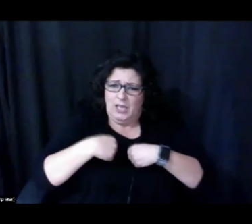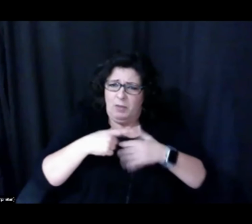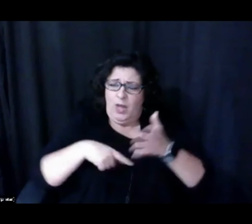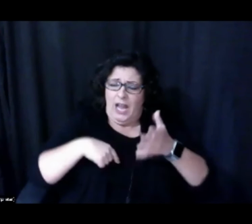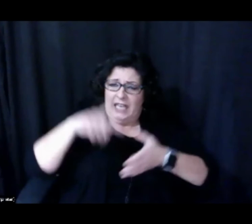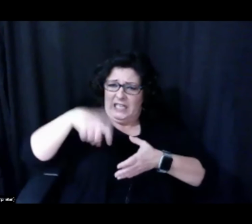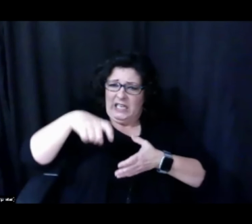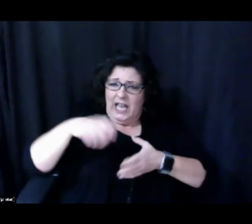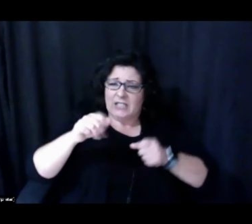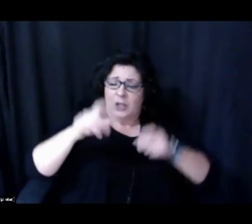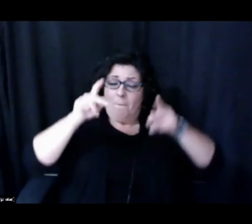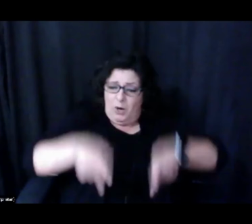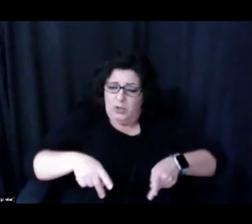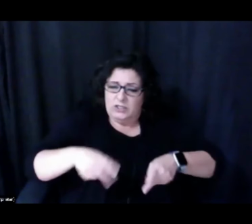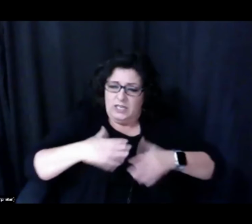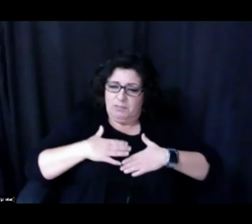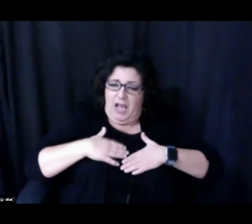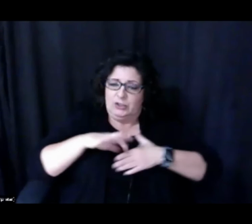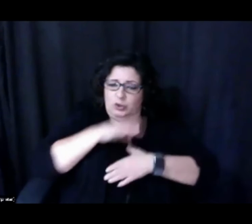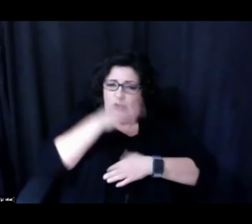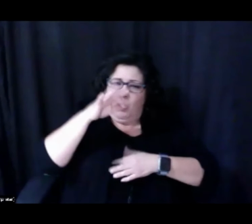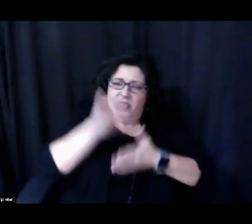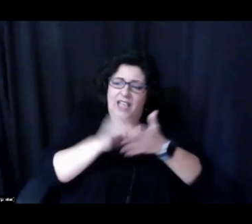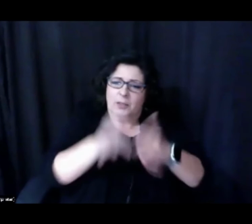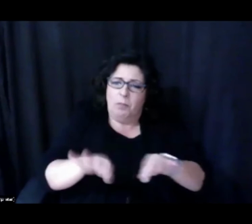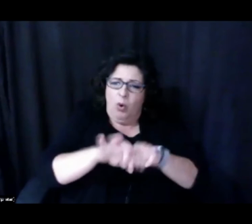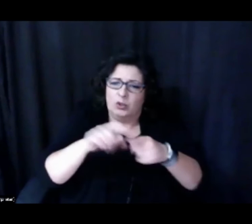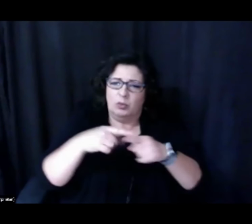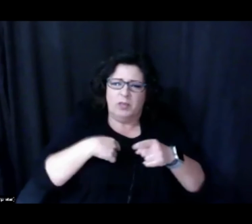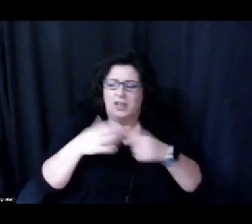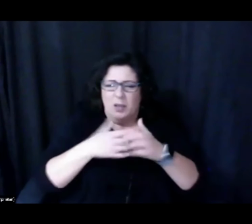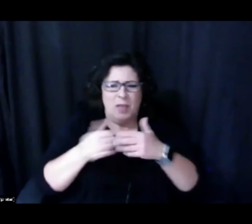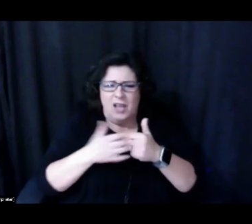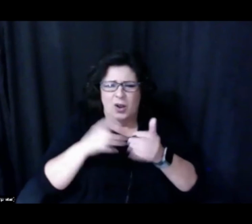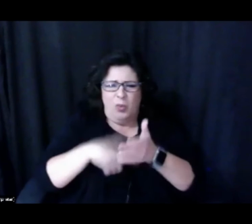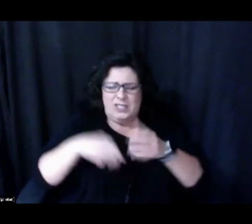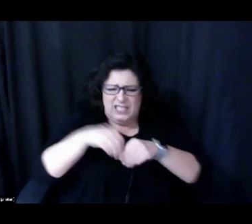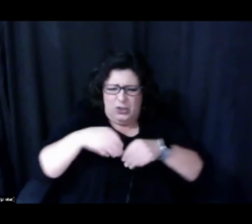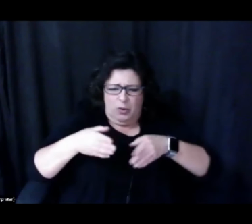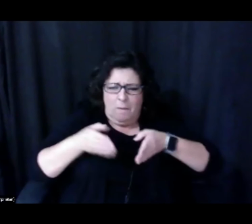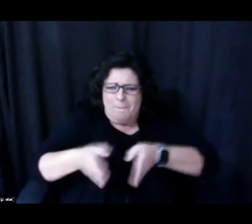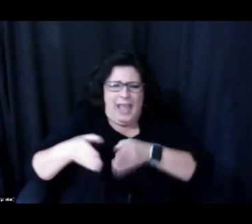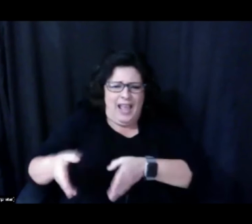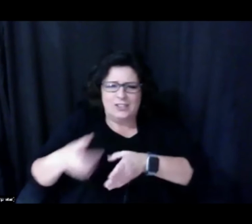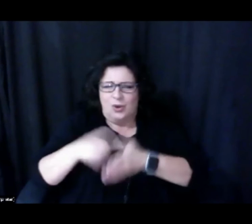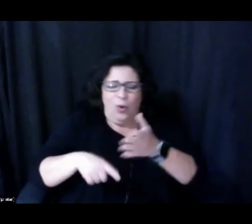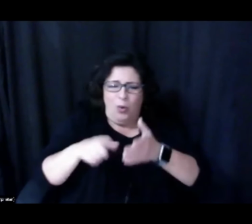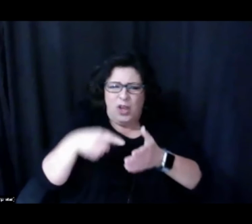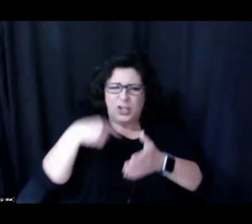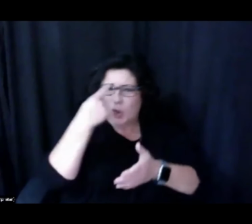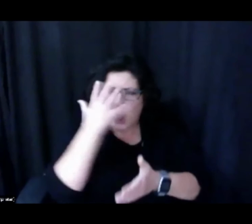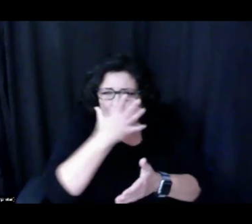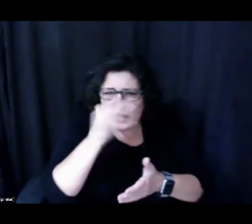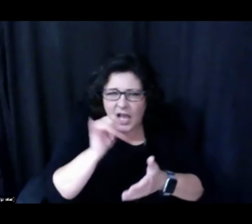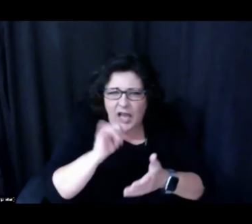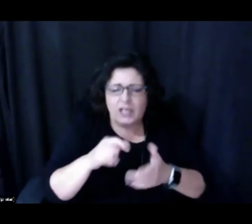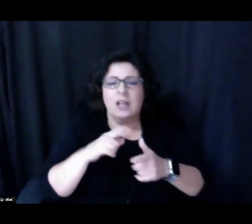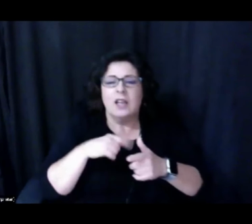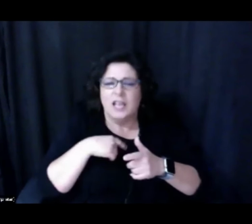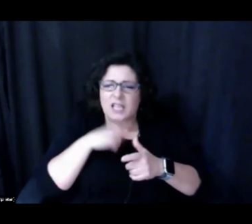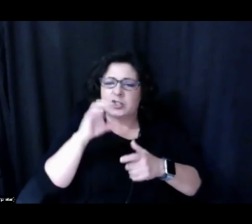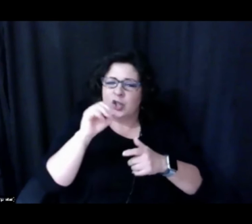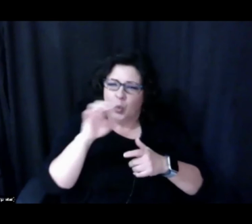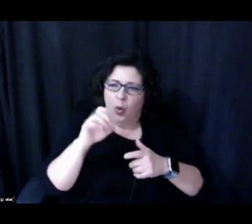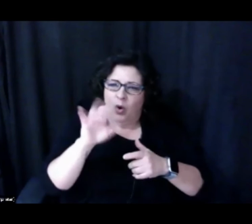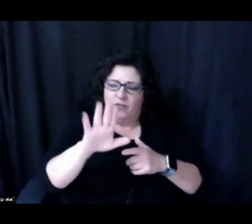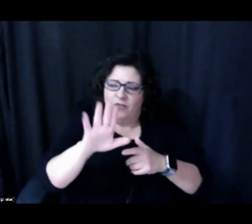as a person, as a soul? Like, that's what's important to me. It doesn't matter what's in your pants. It doesn't matter how you express yourself or what you look like. It's the core of your